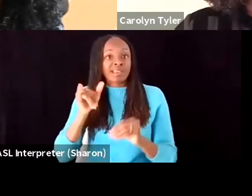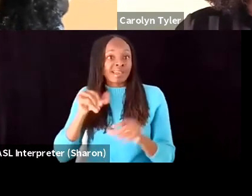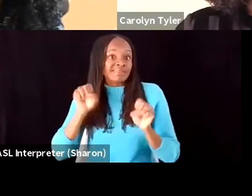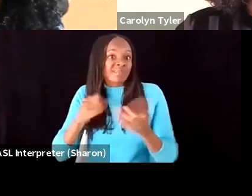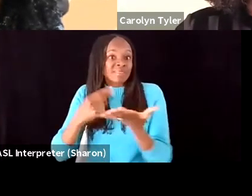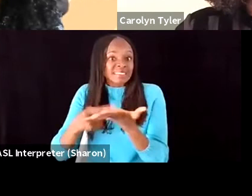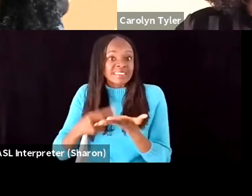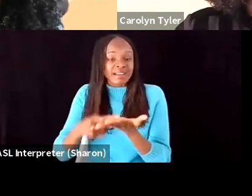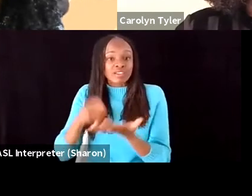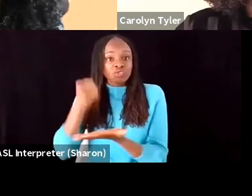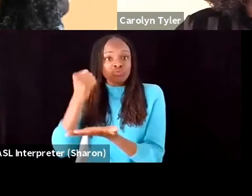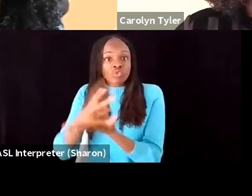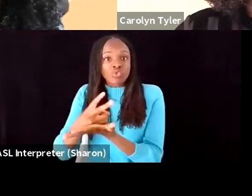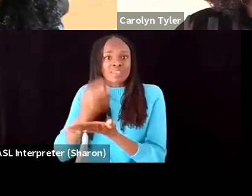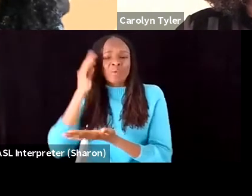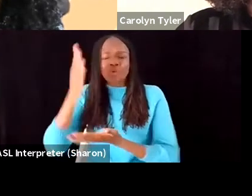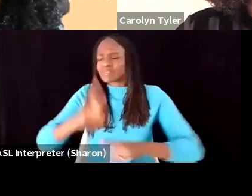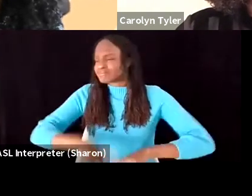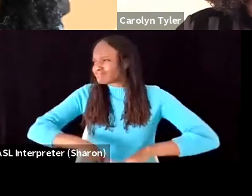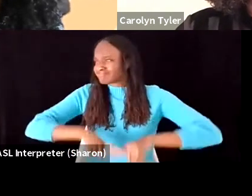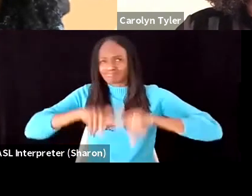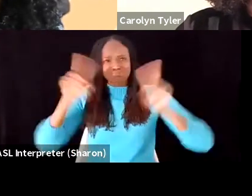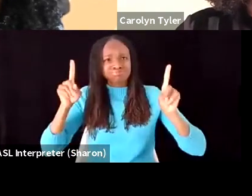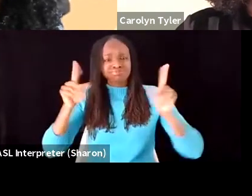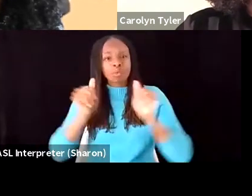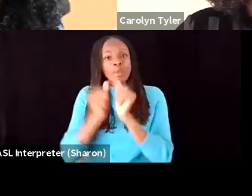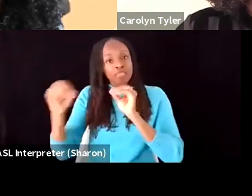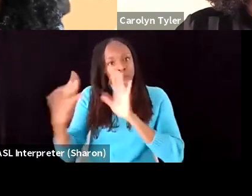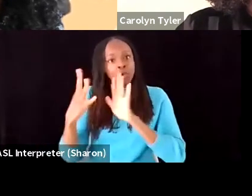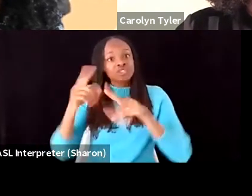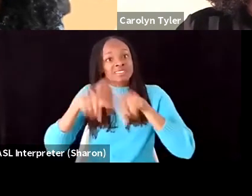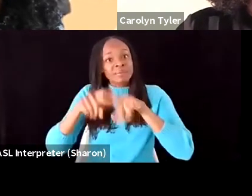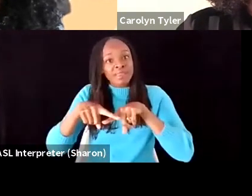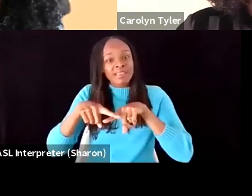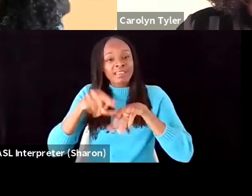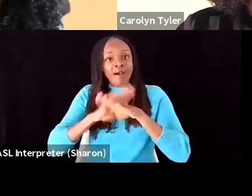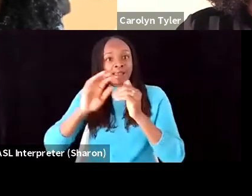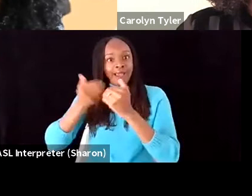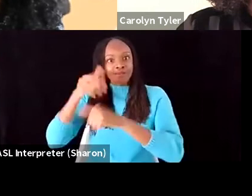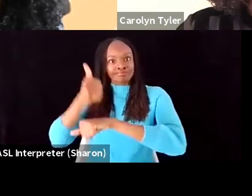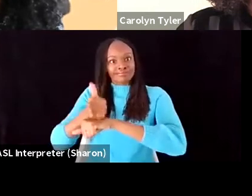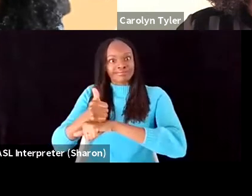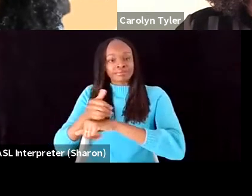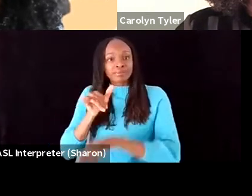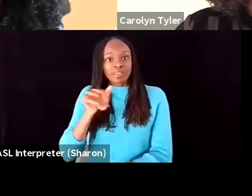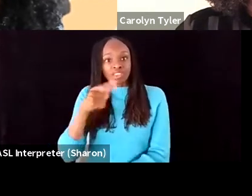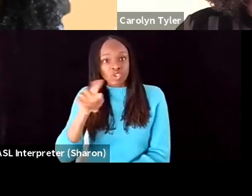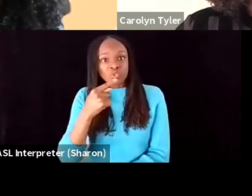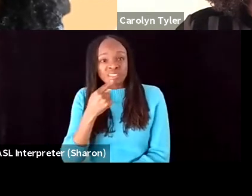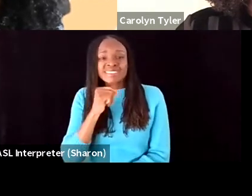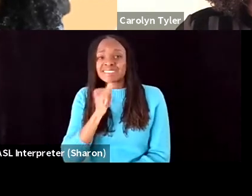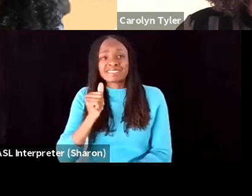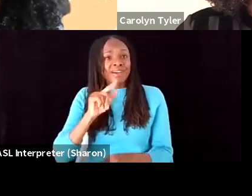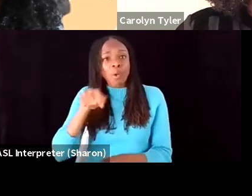will be completely different in their approach, depending on the makeup. Because like you guys said, it's not just the